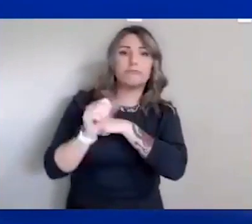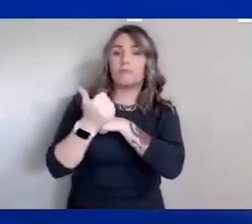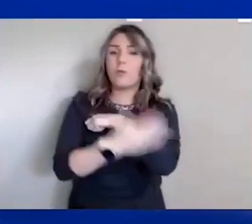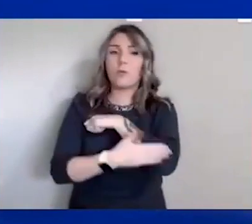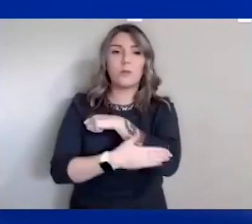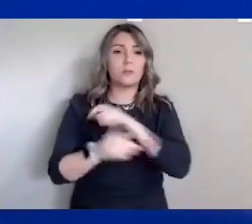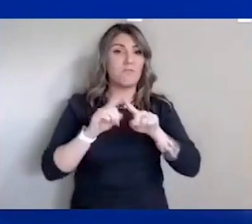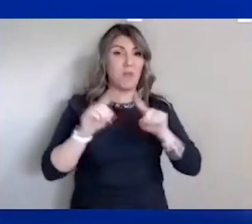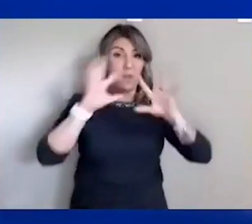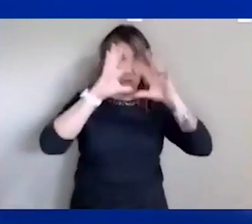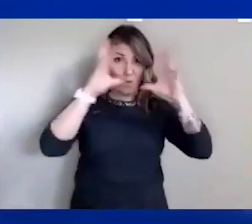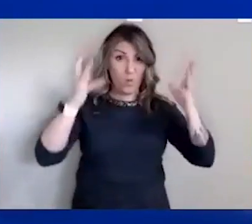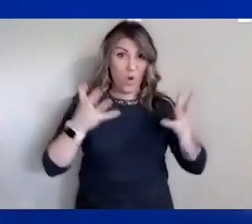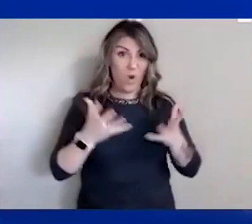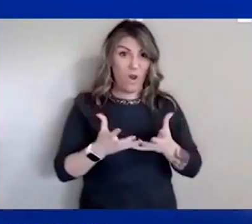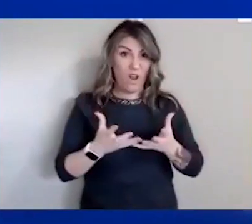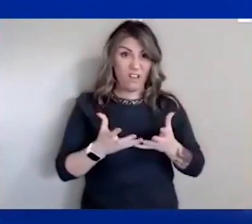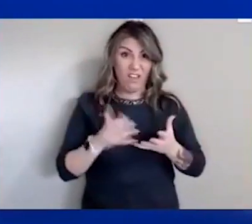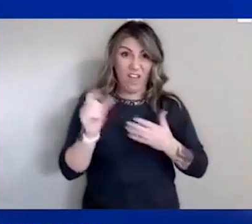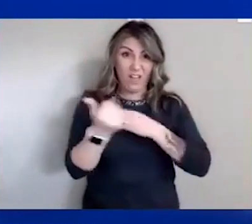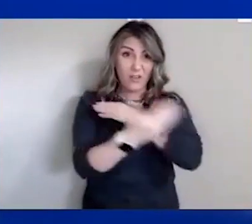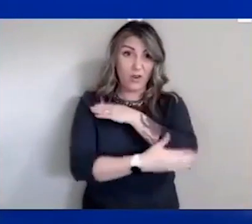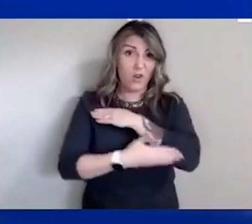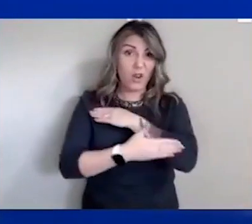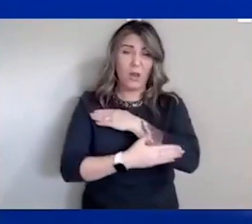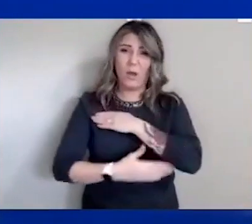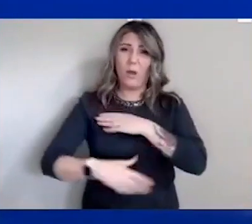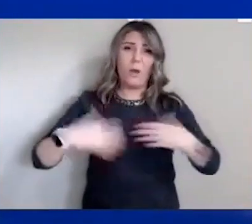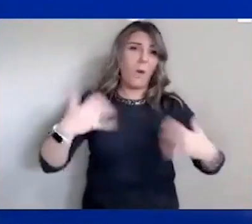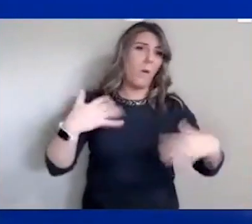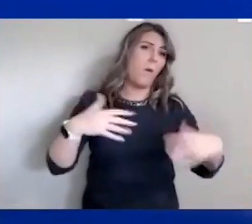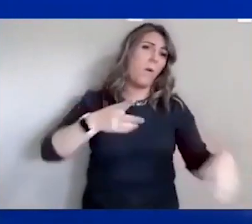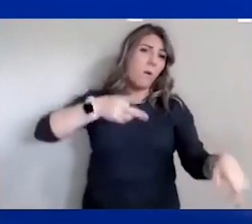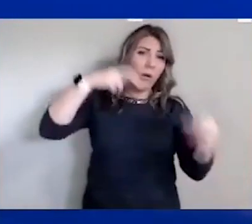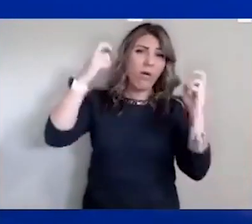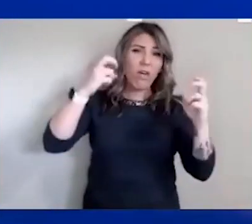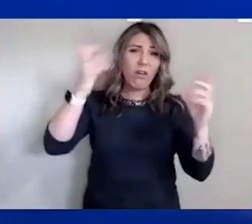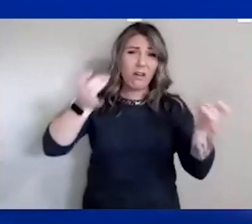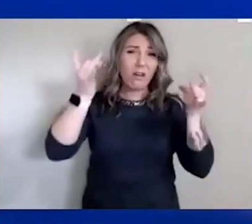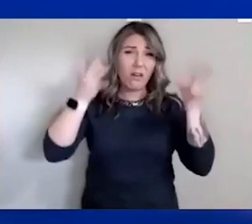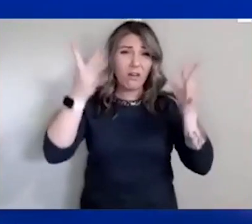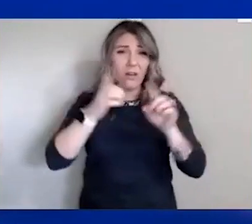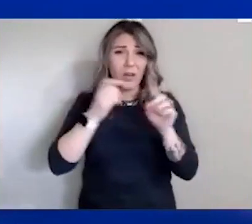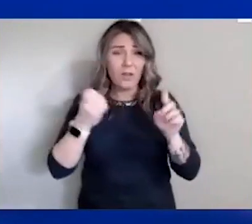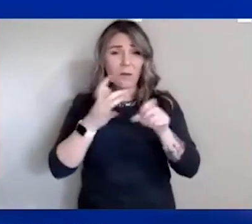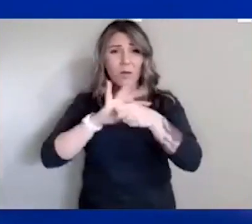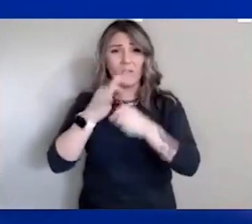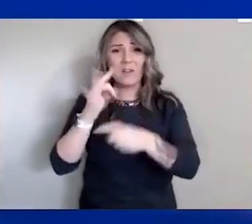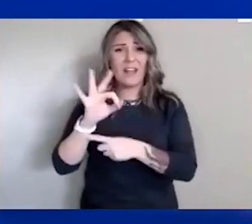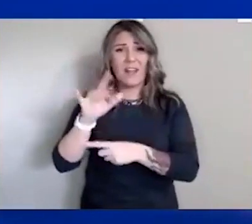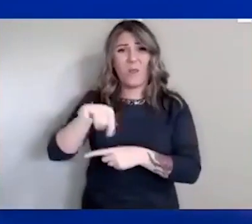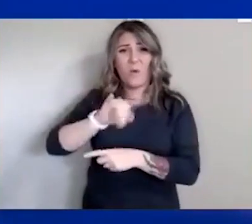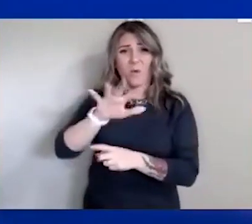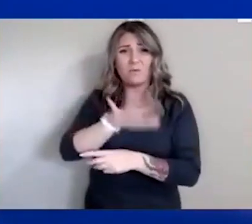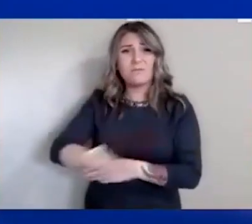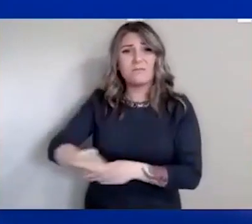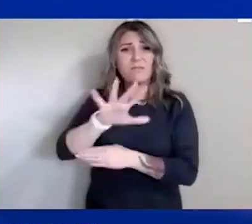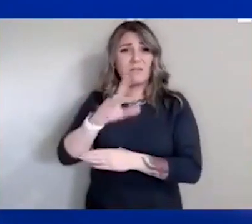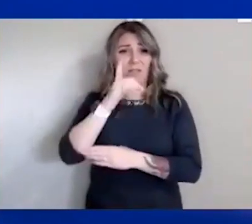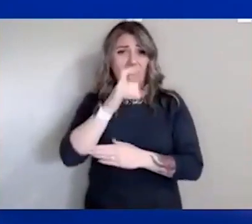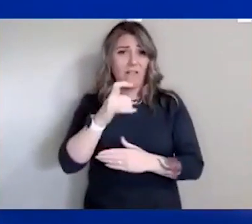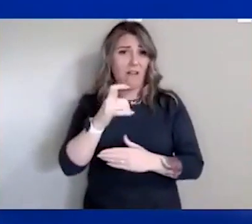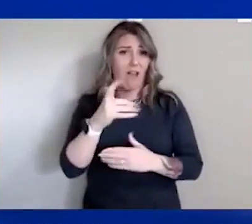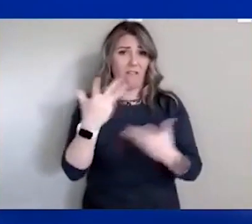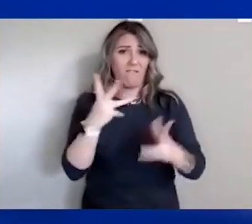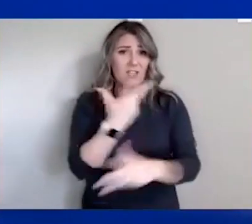being having significant toll and devastation from it, especially in those regions of the world that haven't been vaccinated at all, or